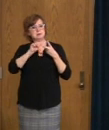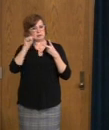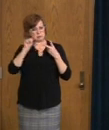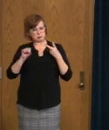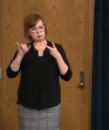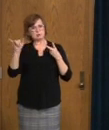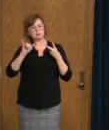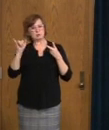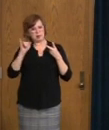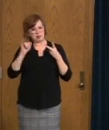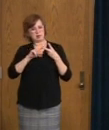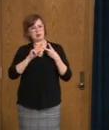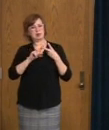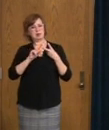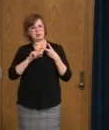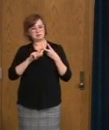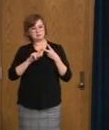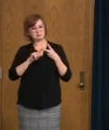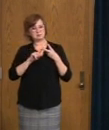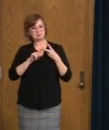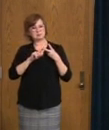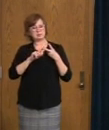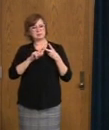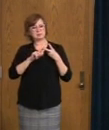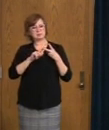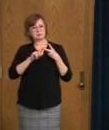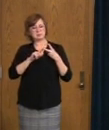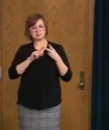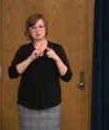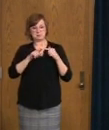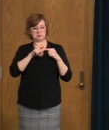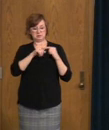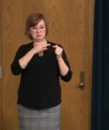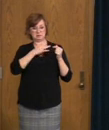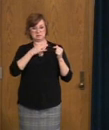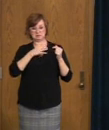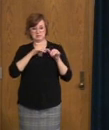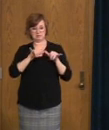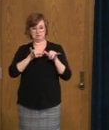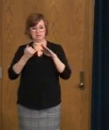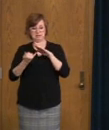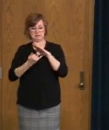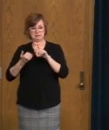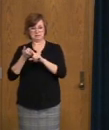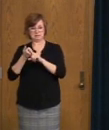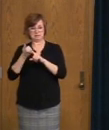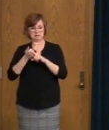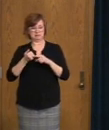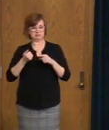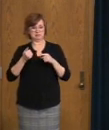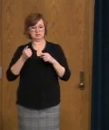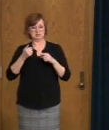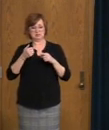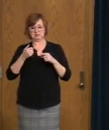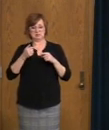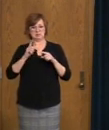Saskatoon where the outbreak has been declared, and even though the staff are self-isolating, we don't admit it to a unit where there's an outbreak, so we